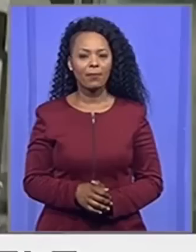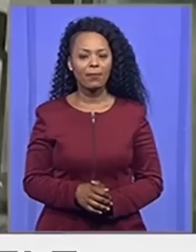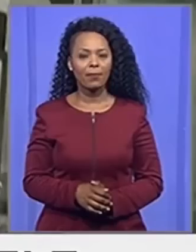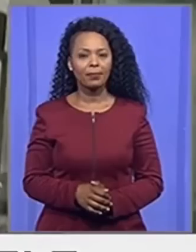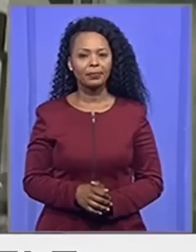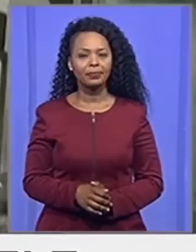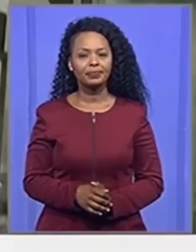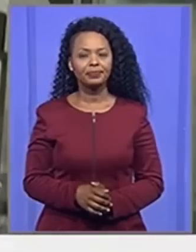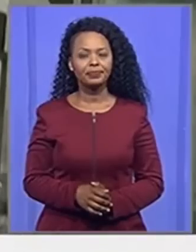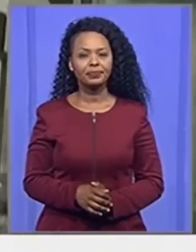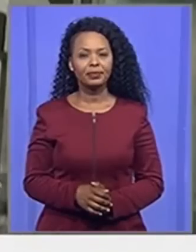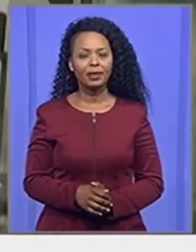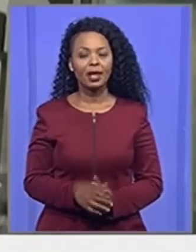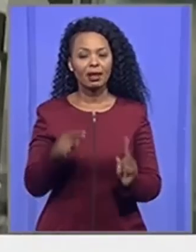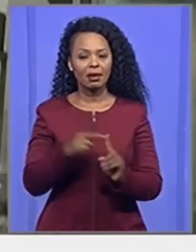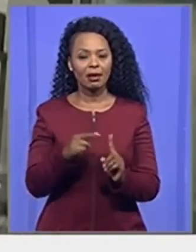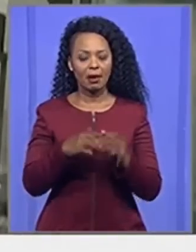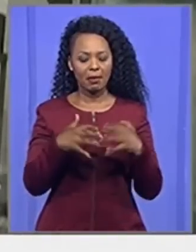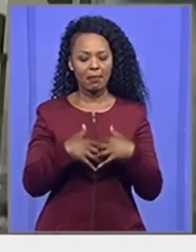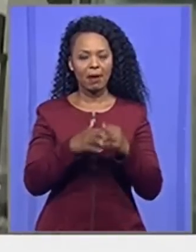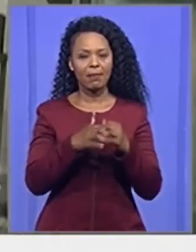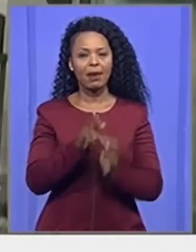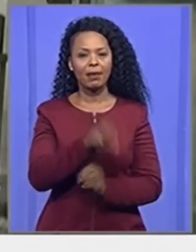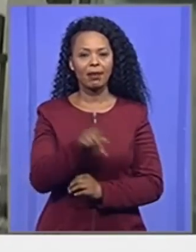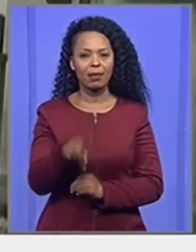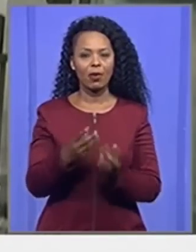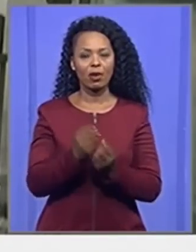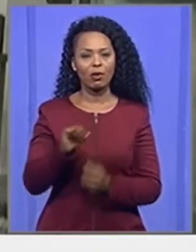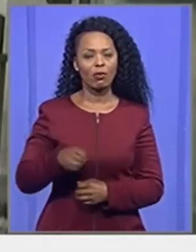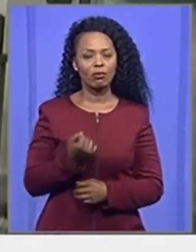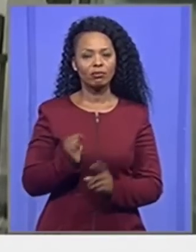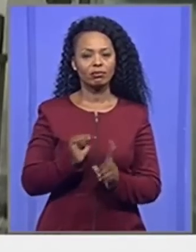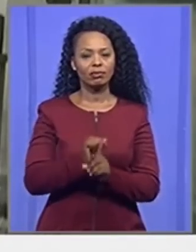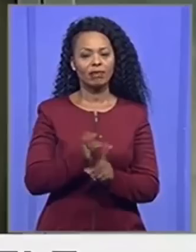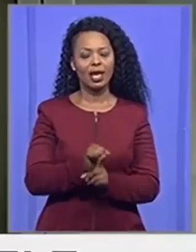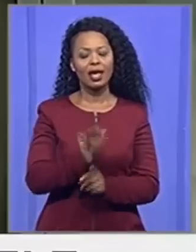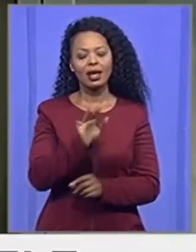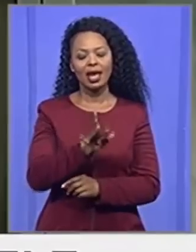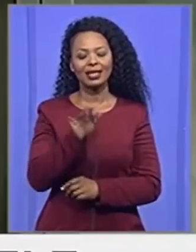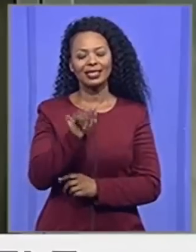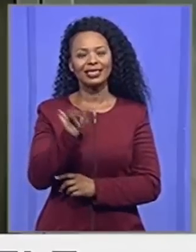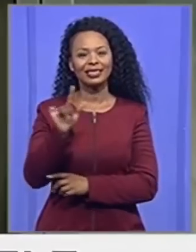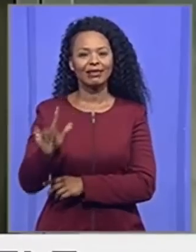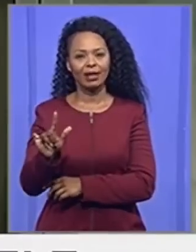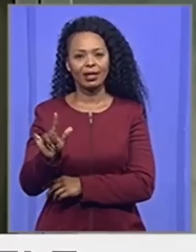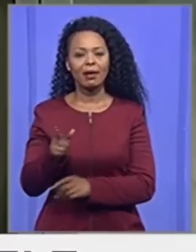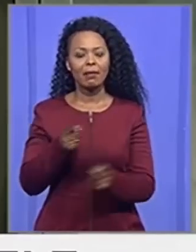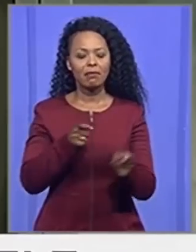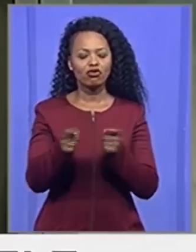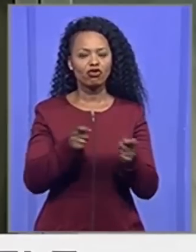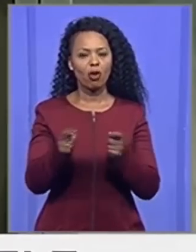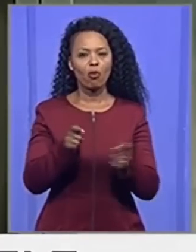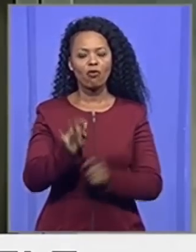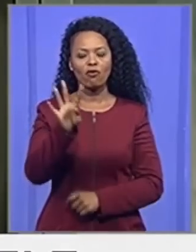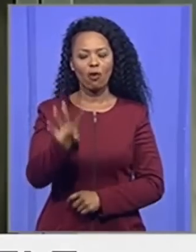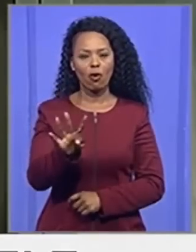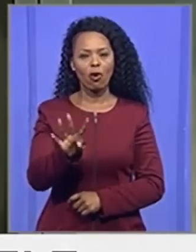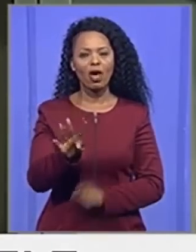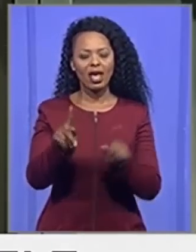Raymond Ackerman o thomile Pick n Pay le mogatšagwe Wendy ka 1967 ka morago ga gore ba reke mabenkele a mane ka Cape